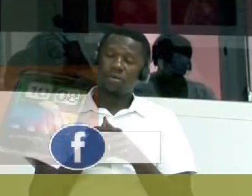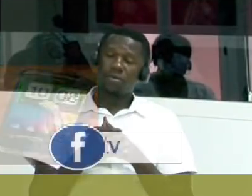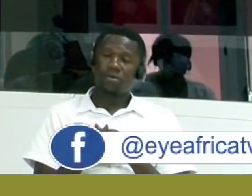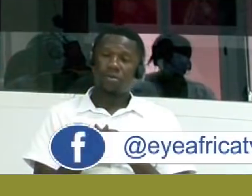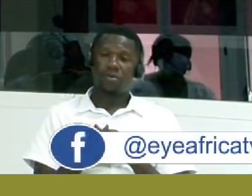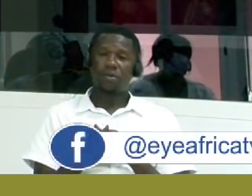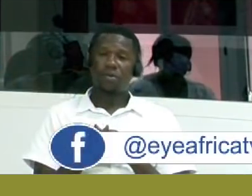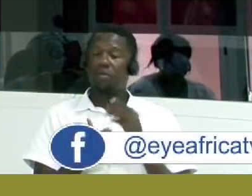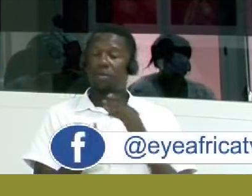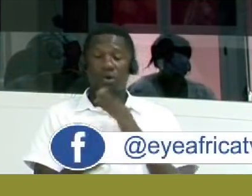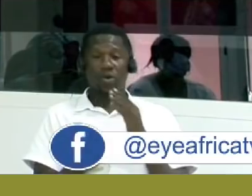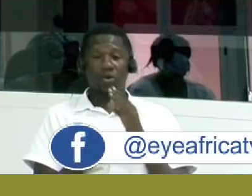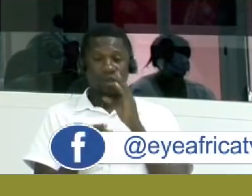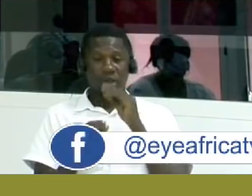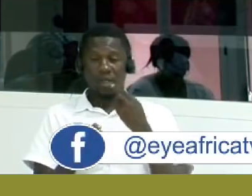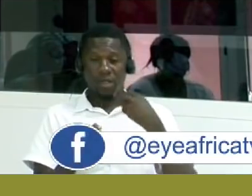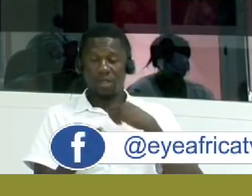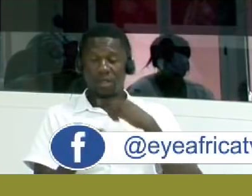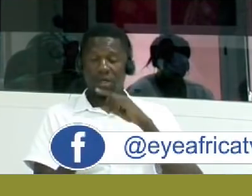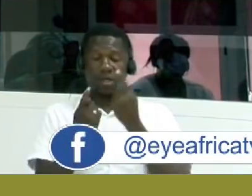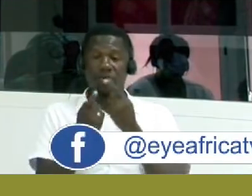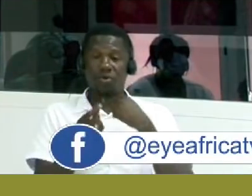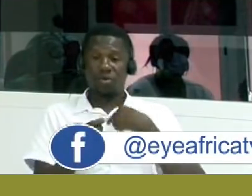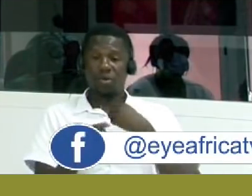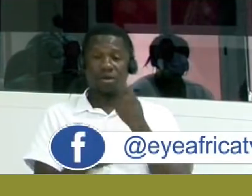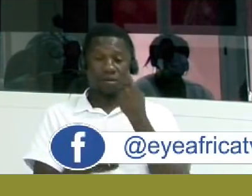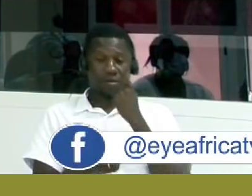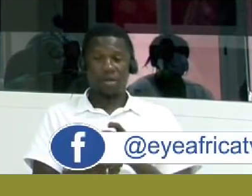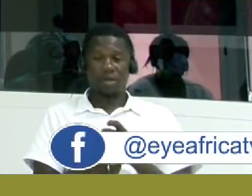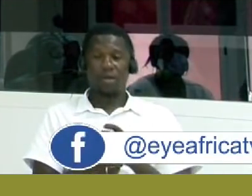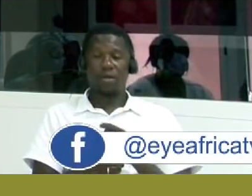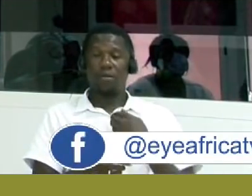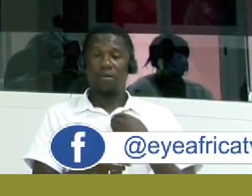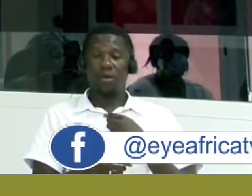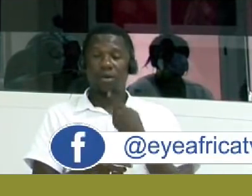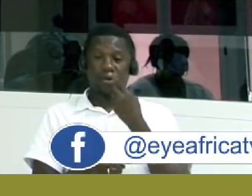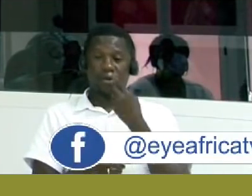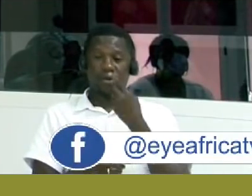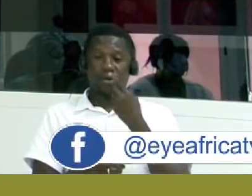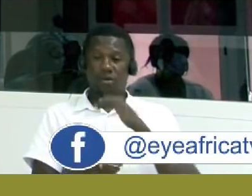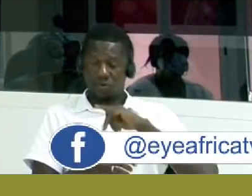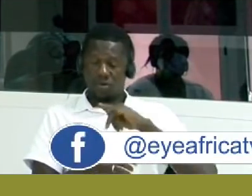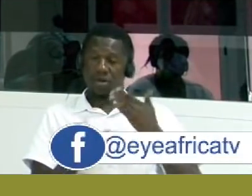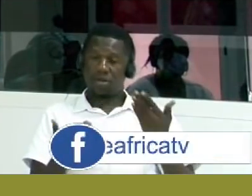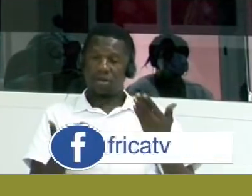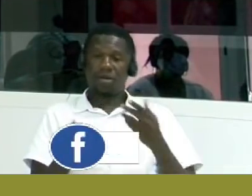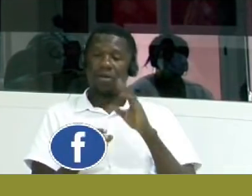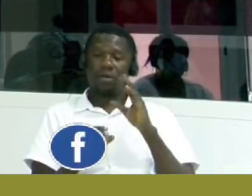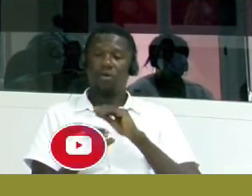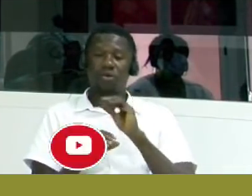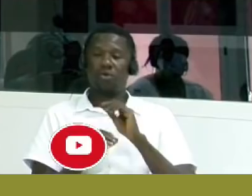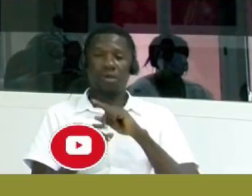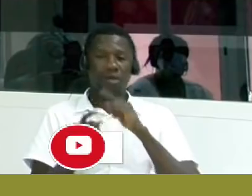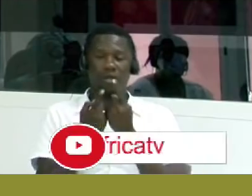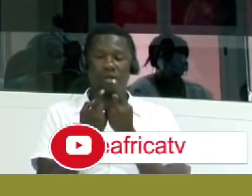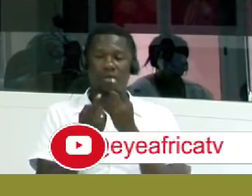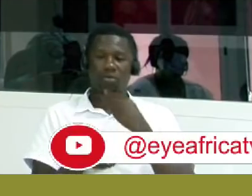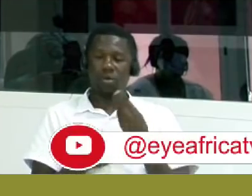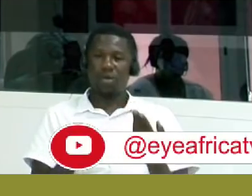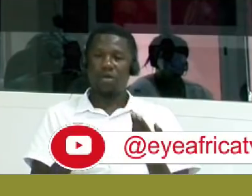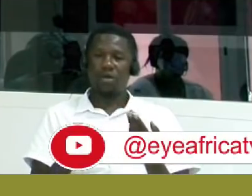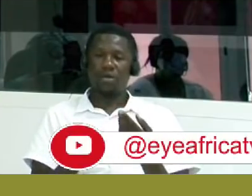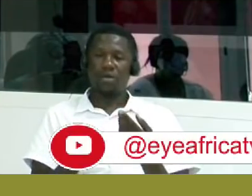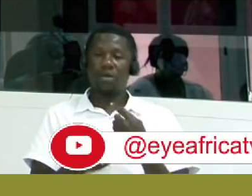I am not saying he did anything to me as an individual, me as a, on a one-to-one. He did not say anything to me. He